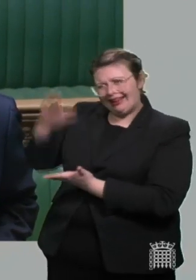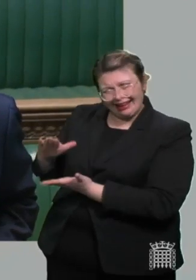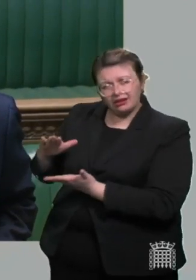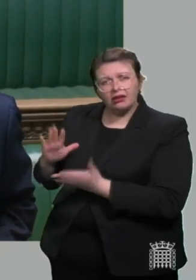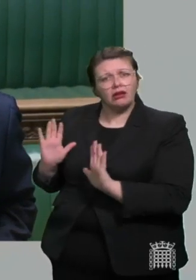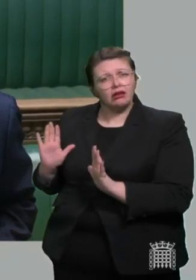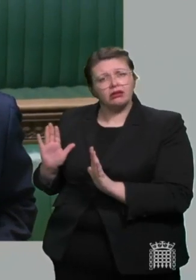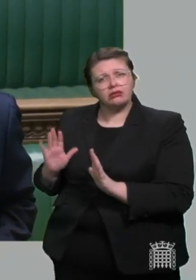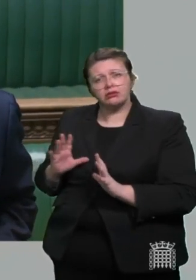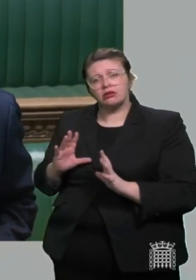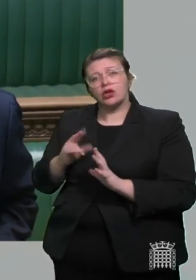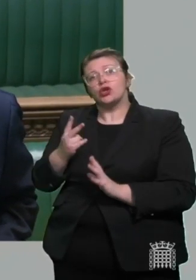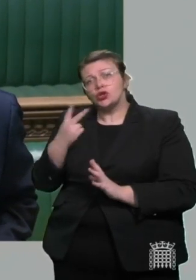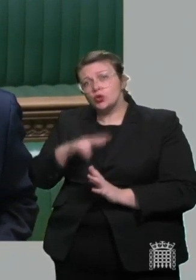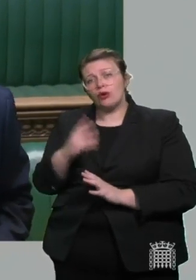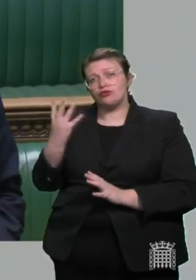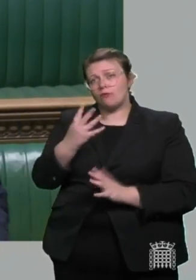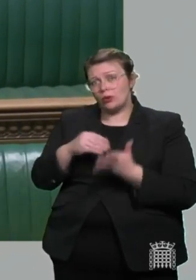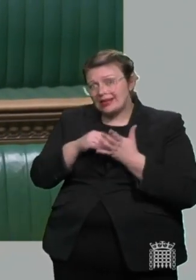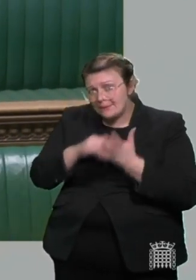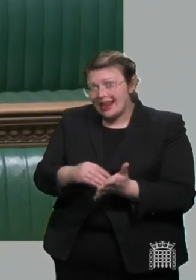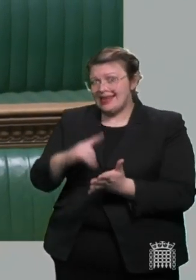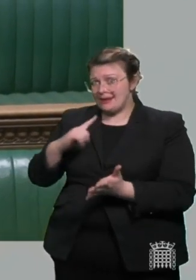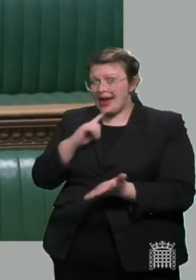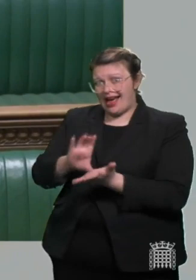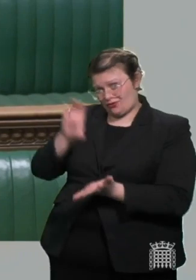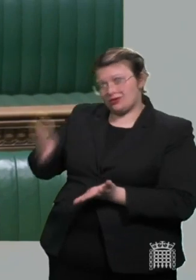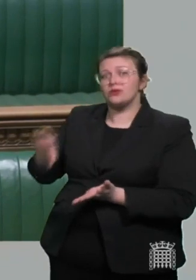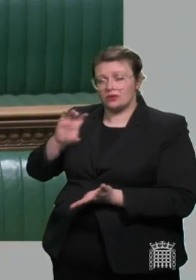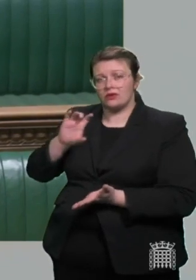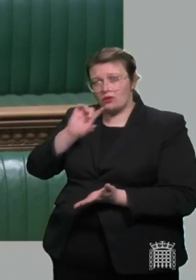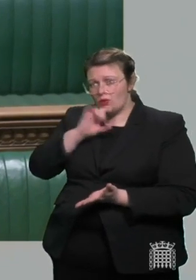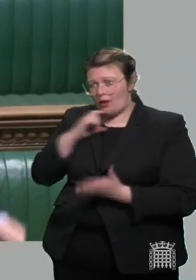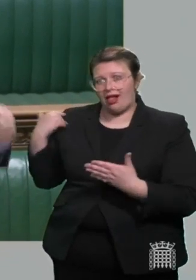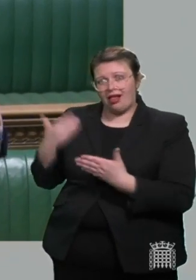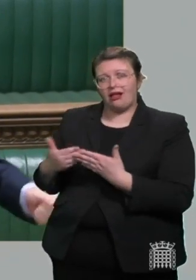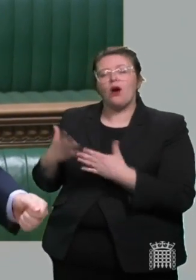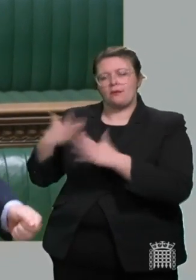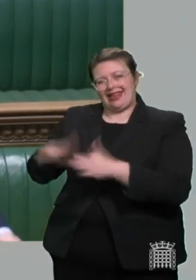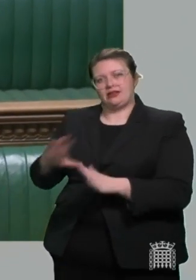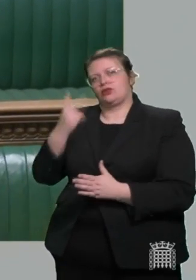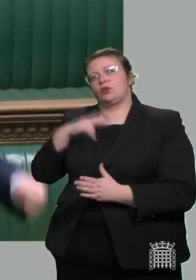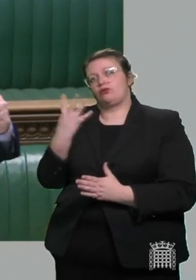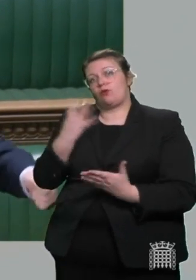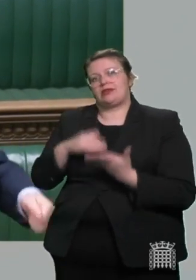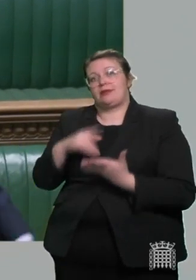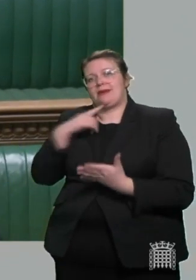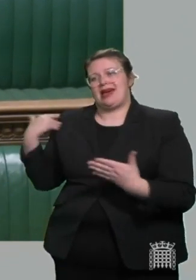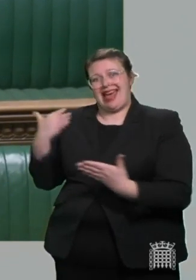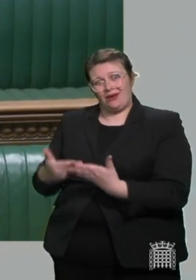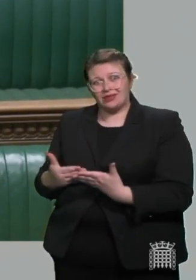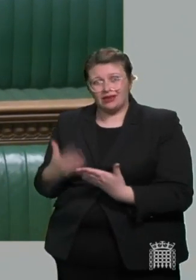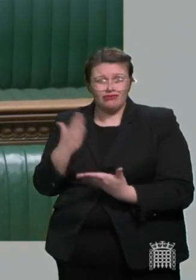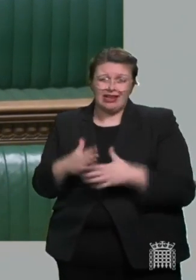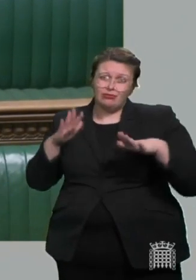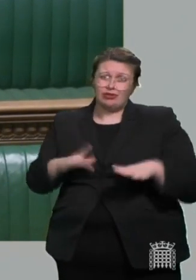million for this financial year. There are very few other countries in the world, Mr Speaker, that have such a record, that are setting such an